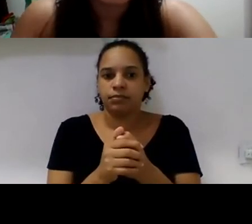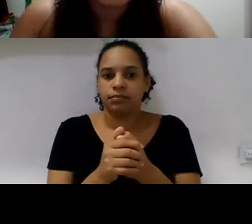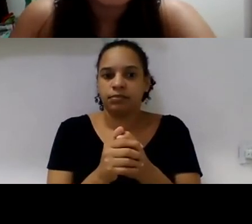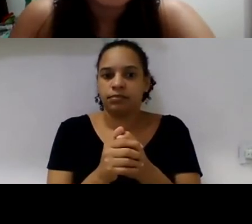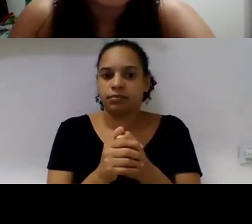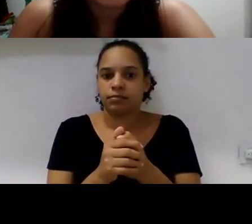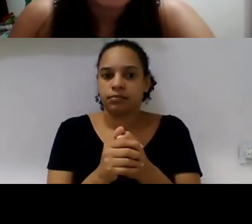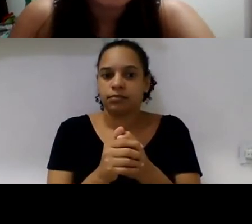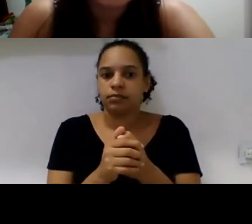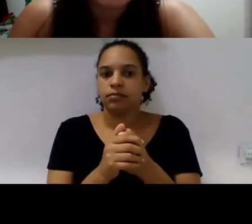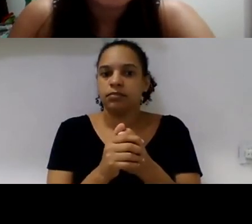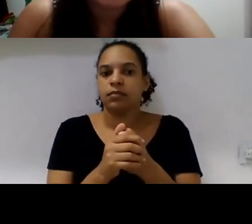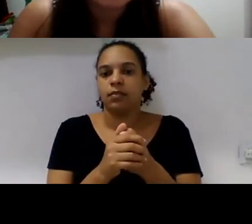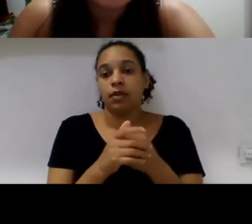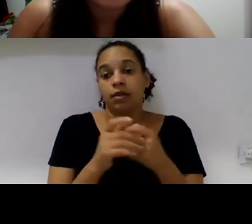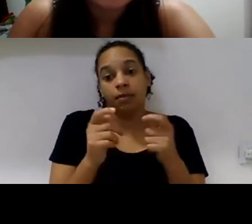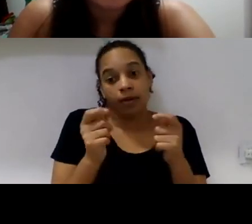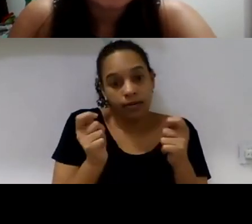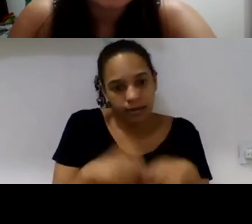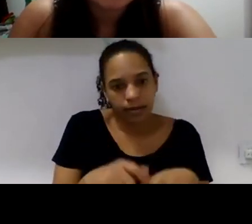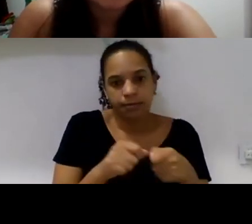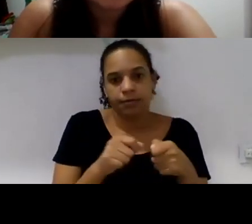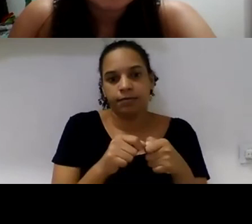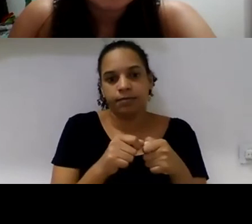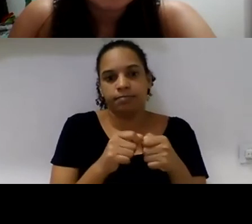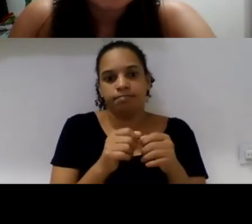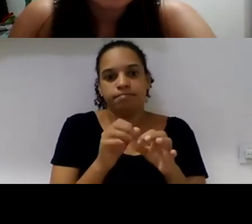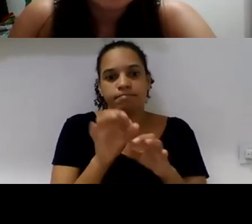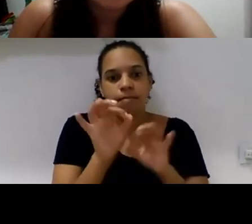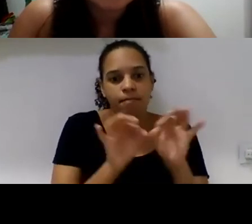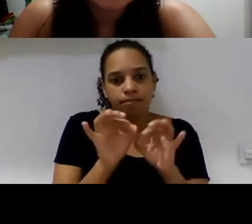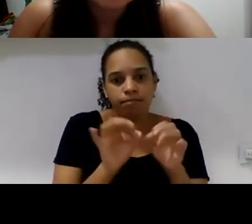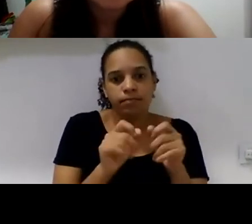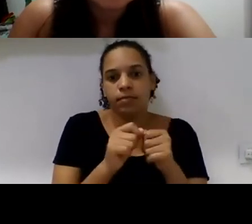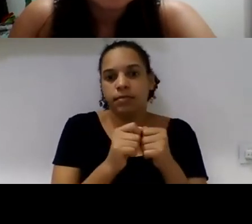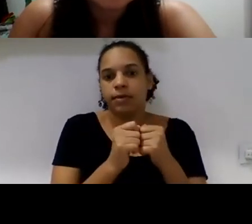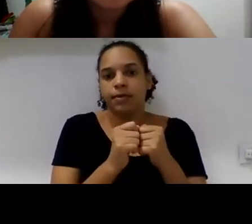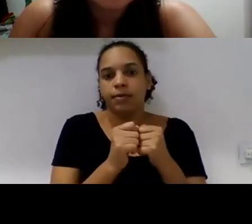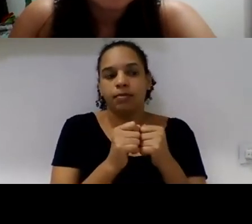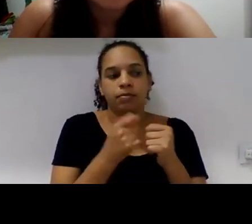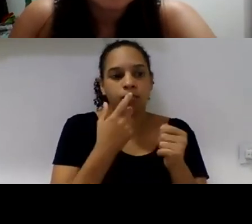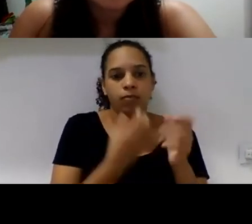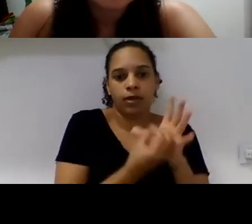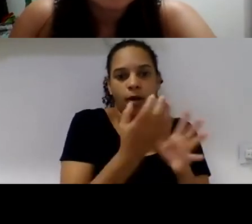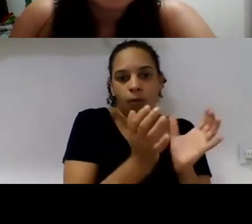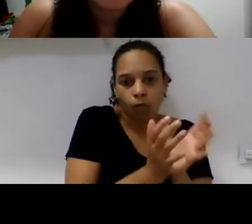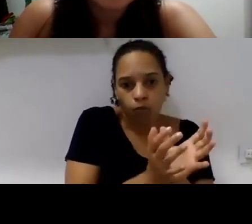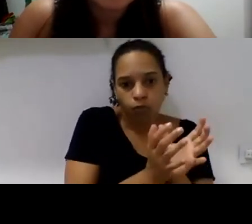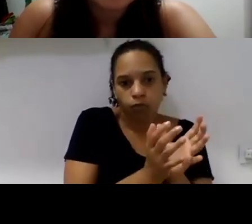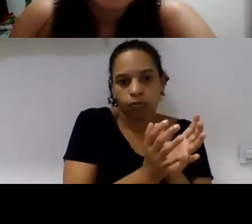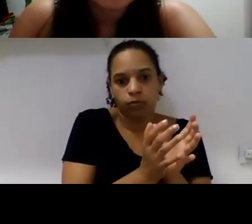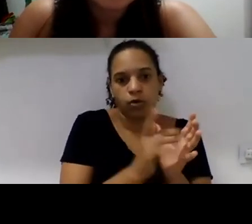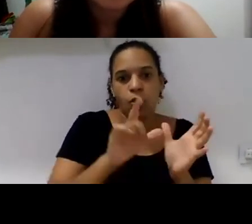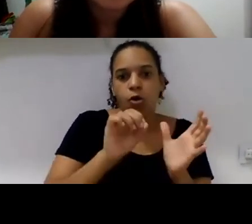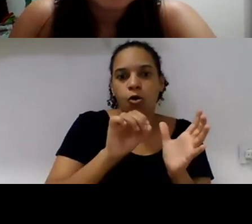a lobby group is an example of a project, right? Now, the project, it has a life